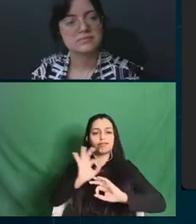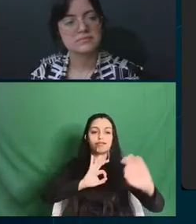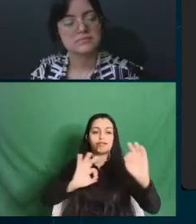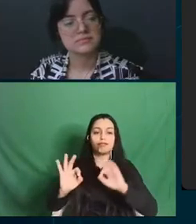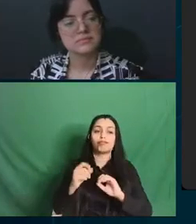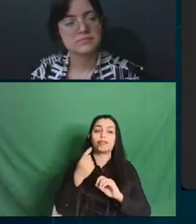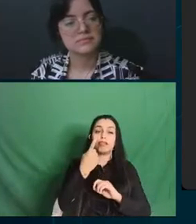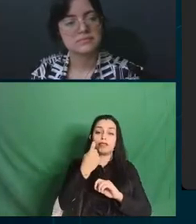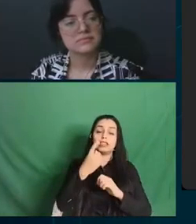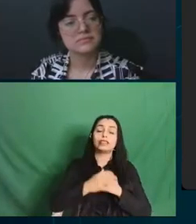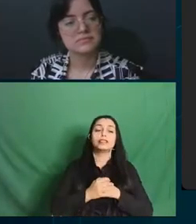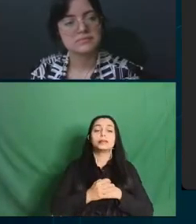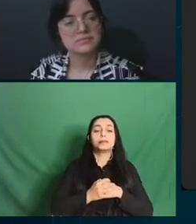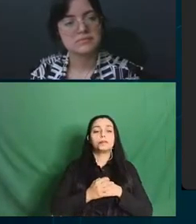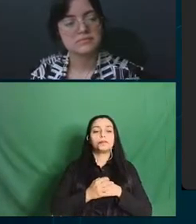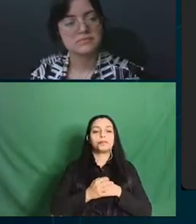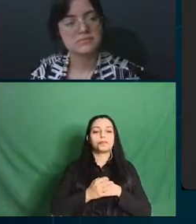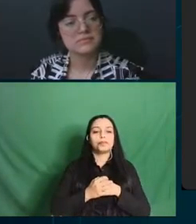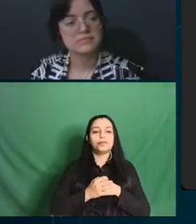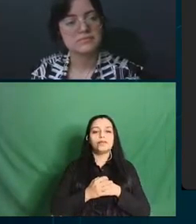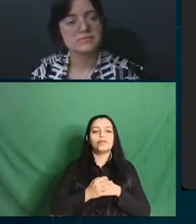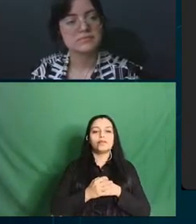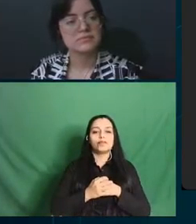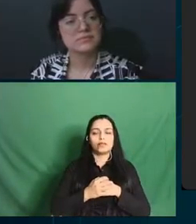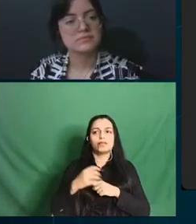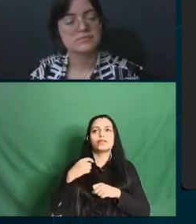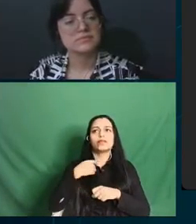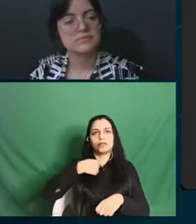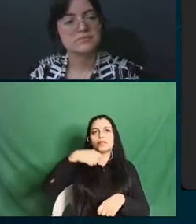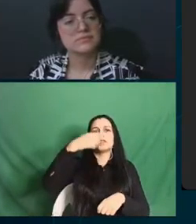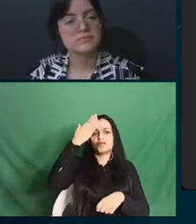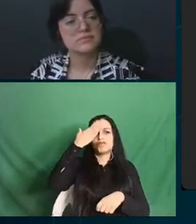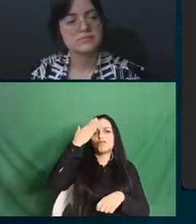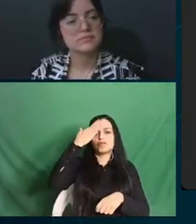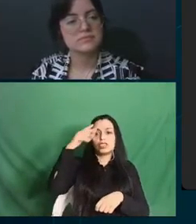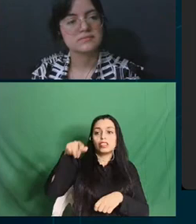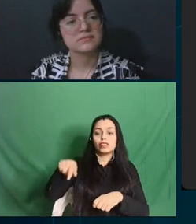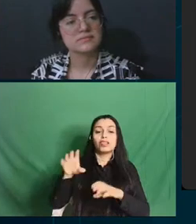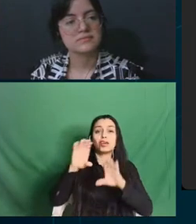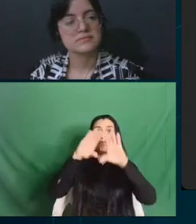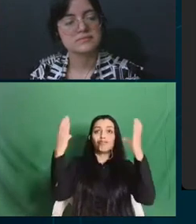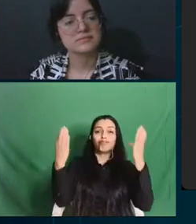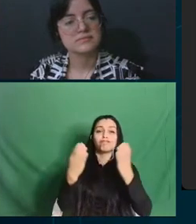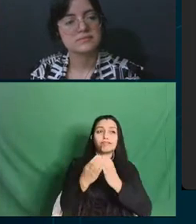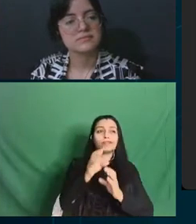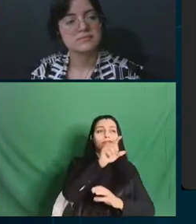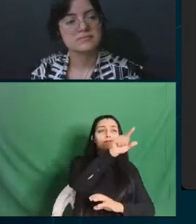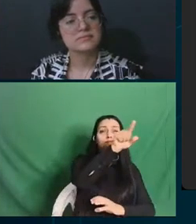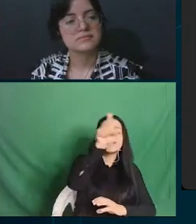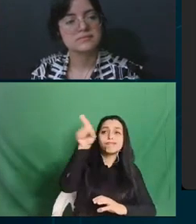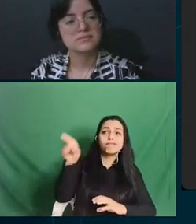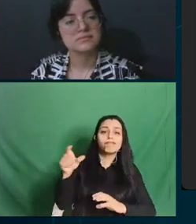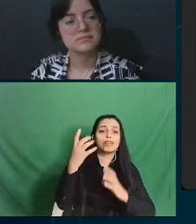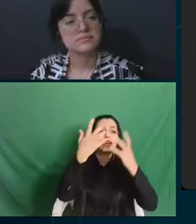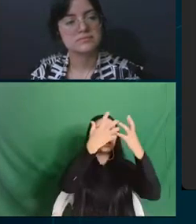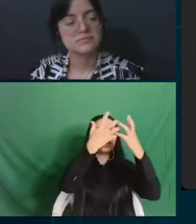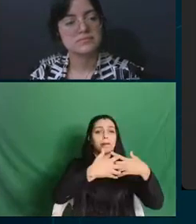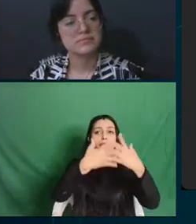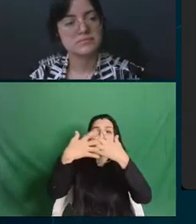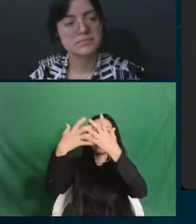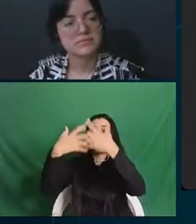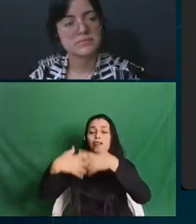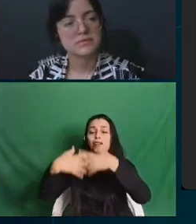worldwide. It's slightly different if you don't have good broadband, but today most countries